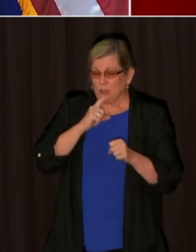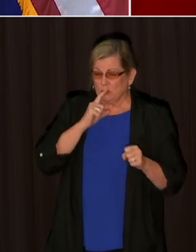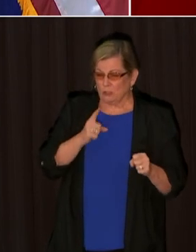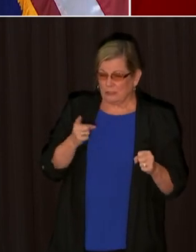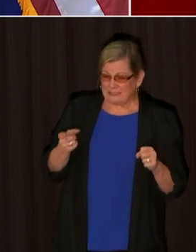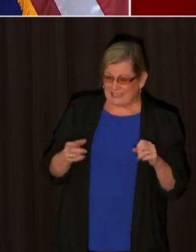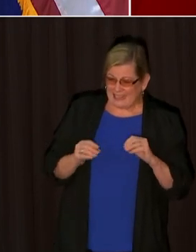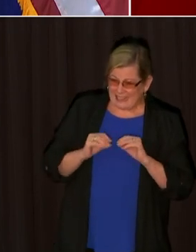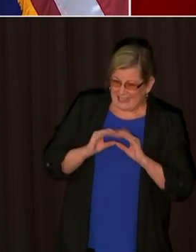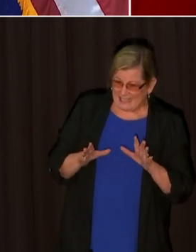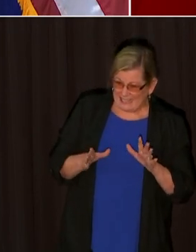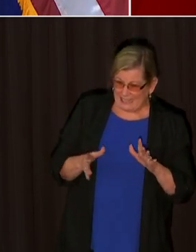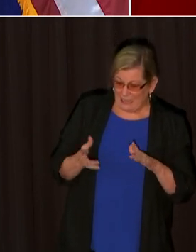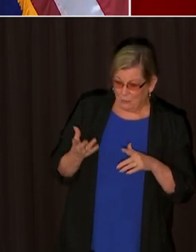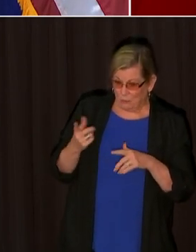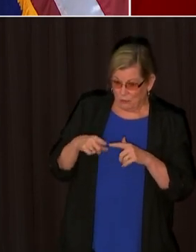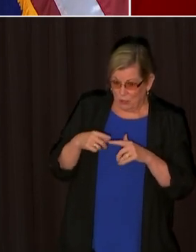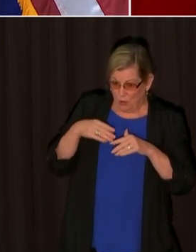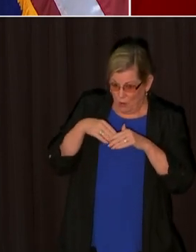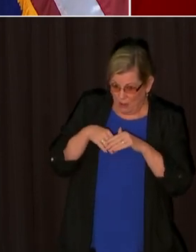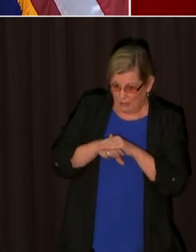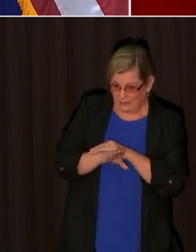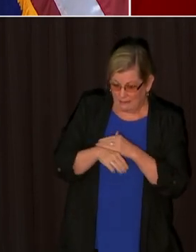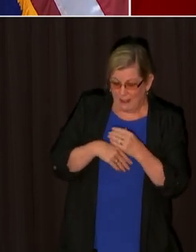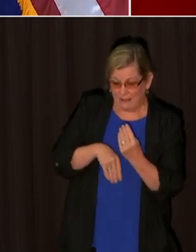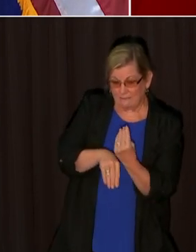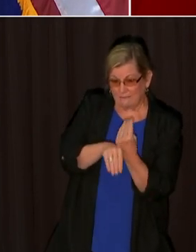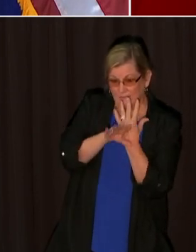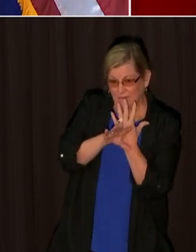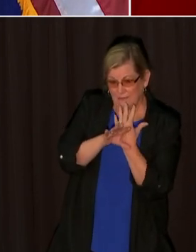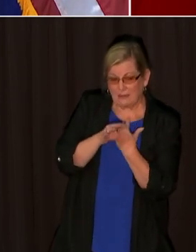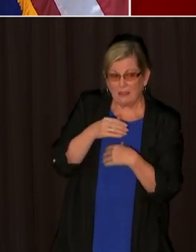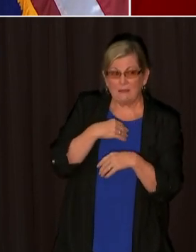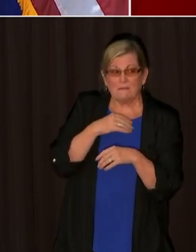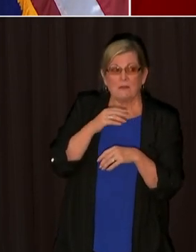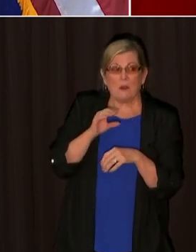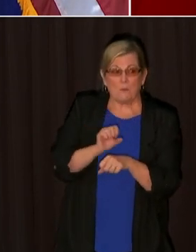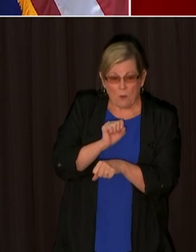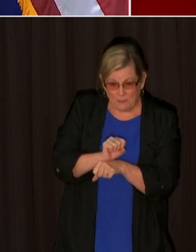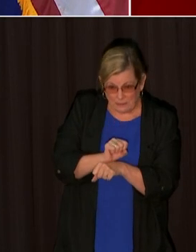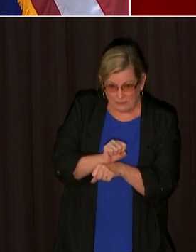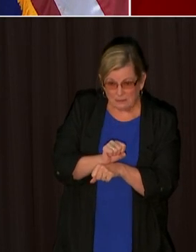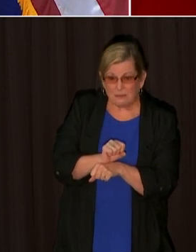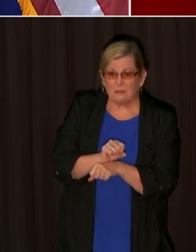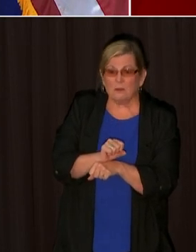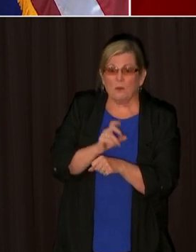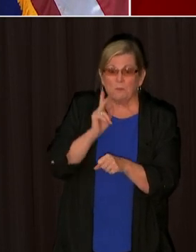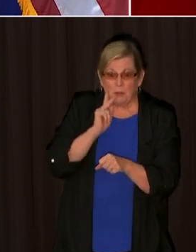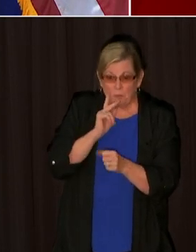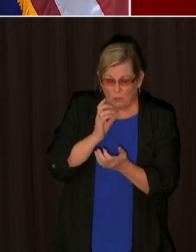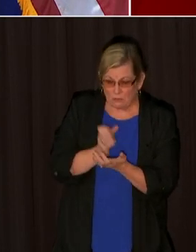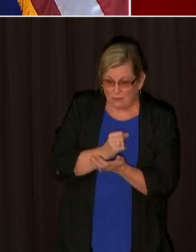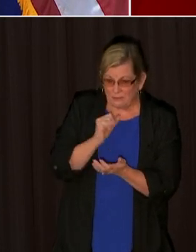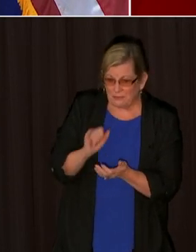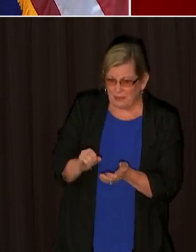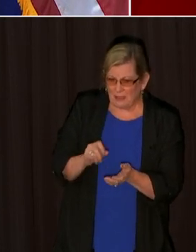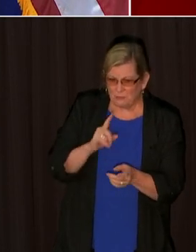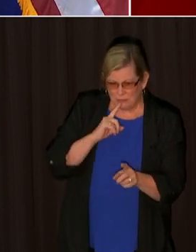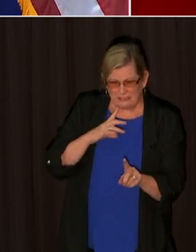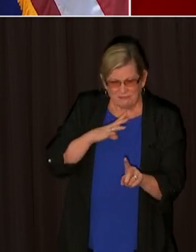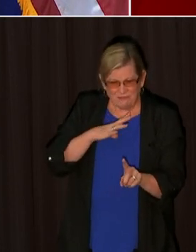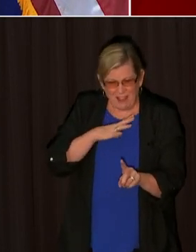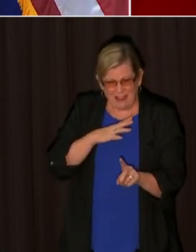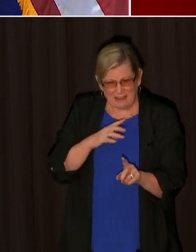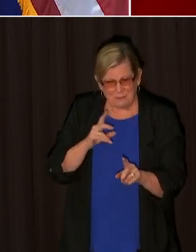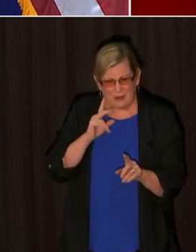availability of telehealth. That utilization of those types of modes of healthcare delivery are really helping people make those decisions about what